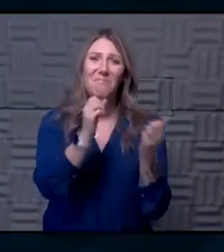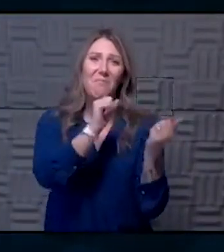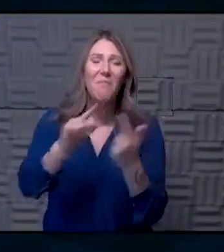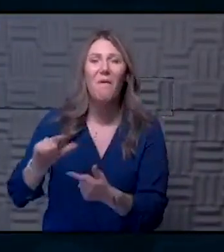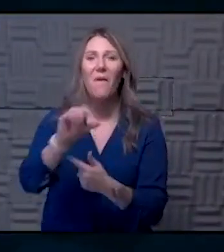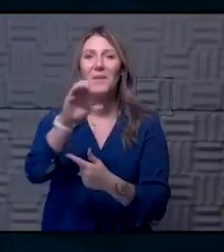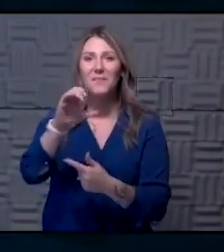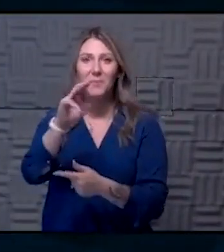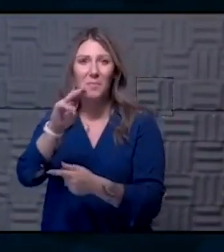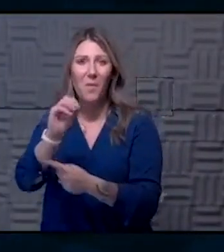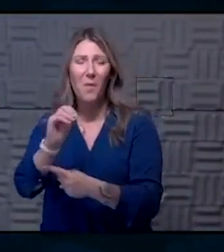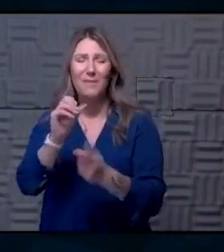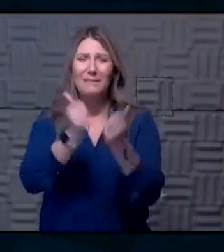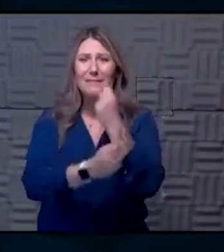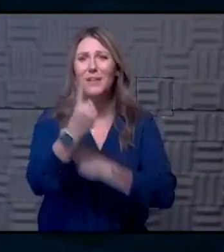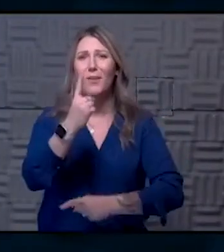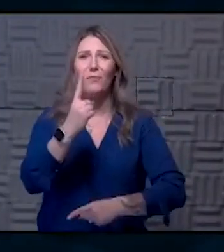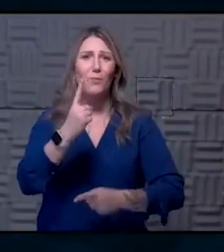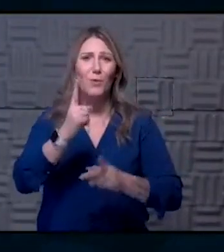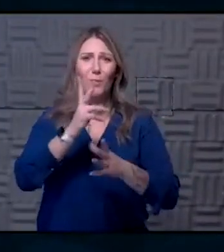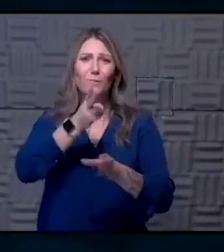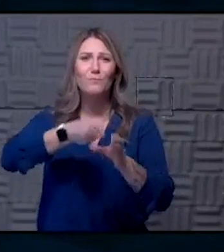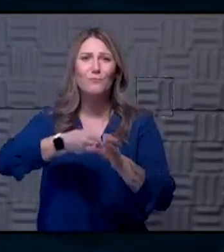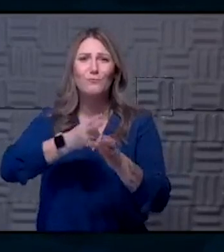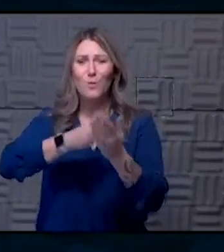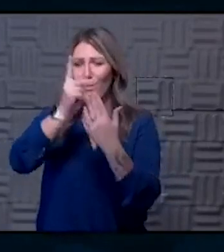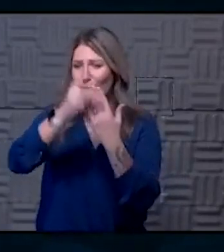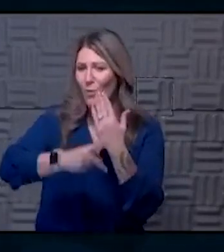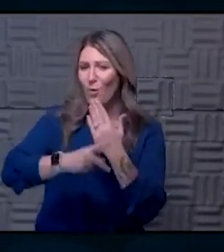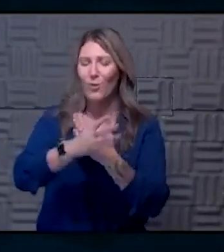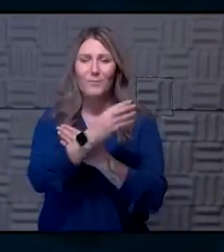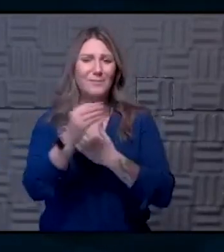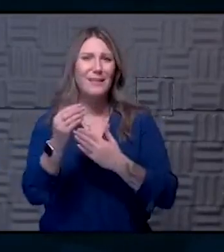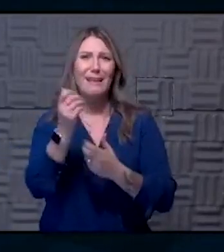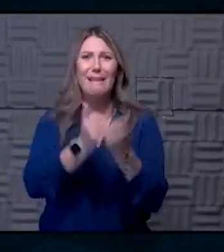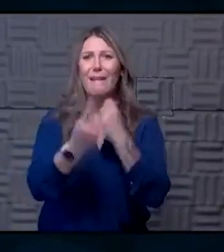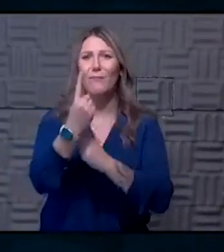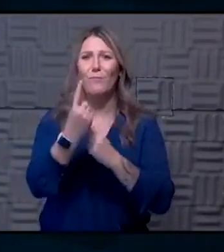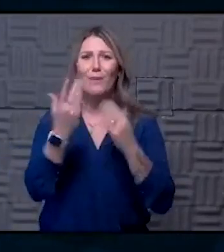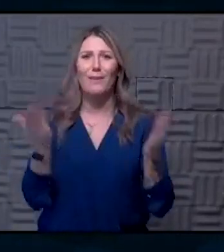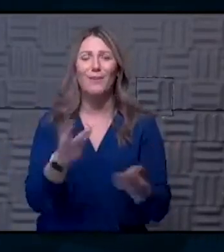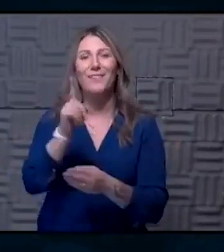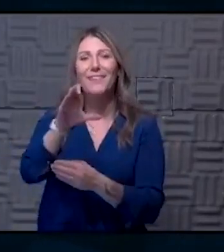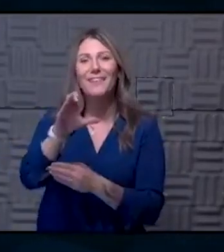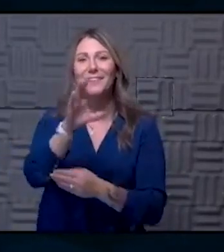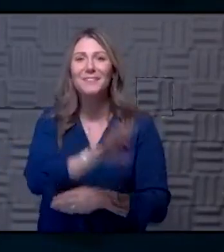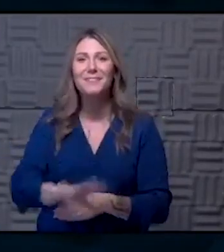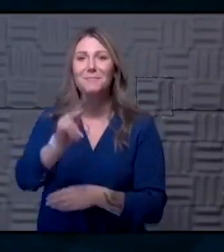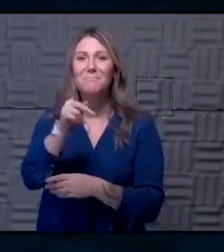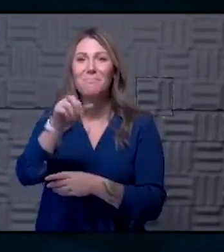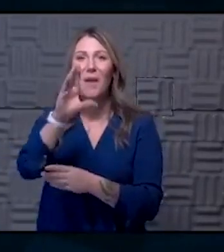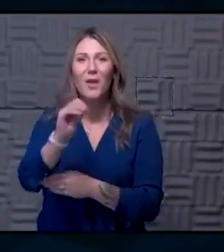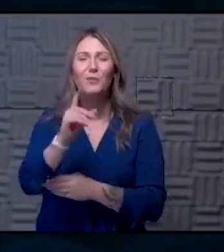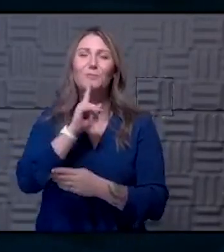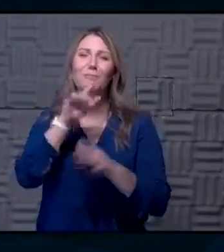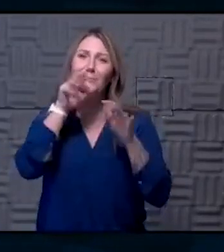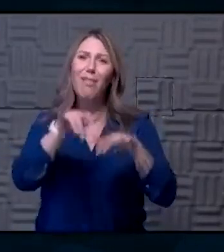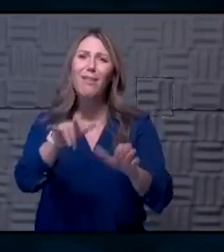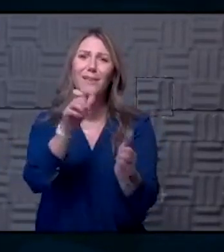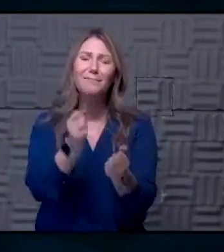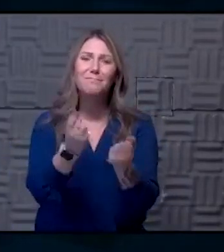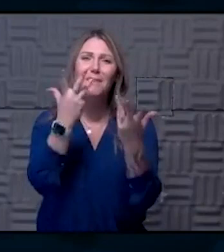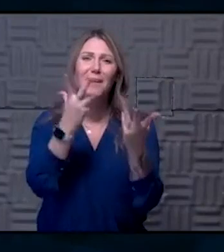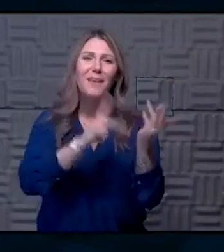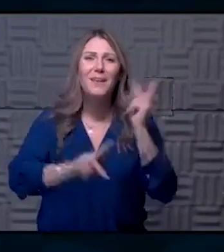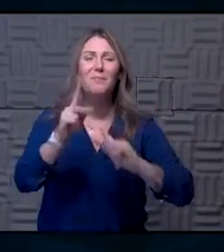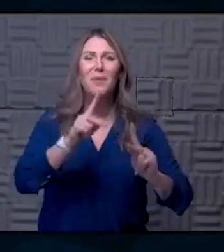our program from time to time and are the CMOs here in our hospitals in the Kansas City metropolitan area. We are blessed by a great group of folks. Mark Steele, Larry Botts,